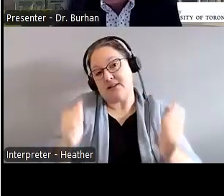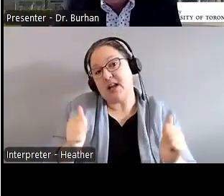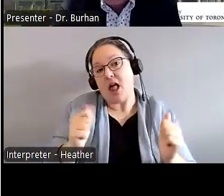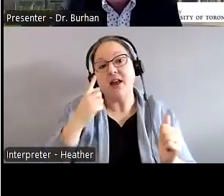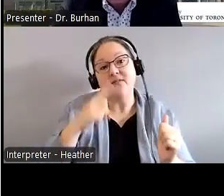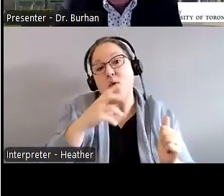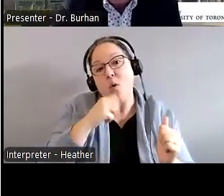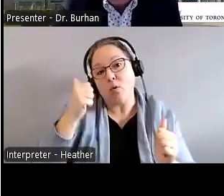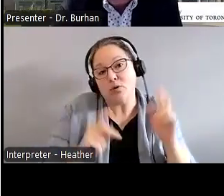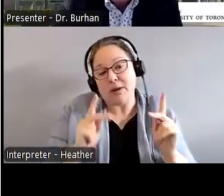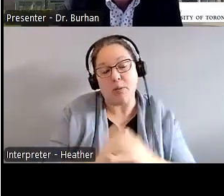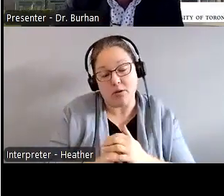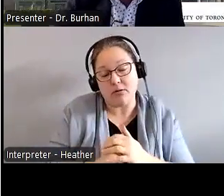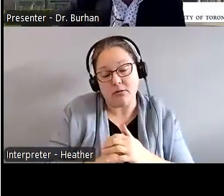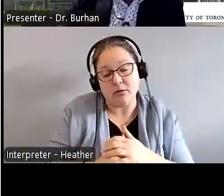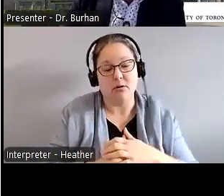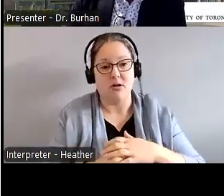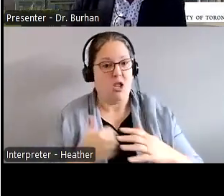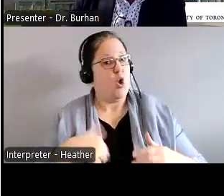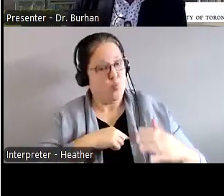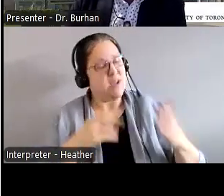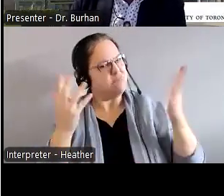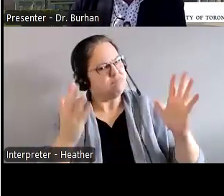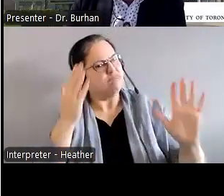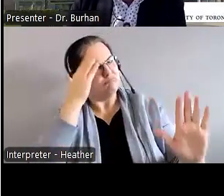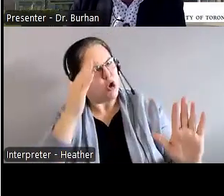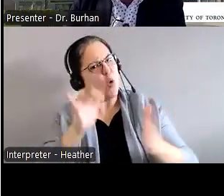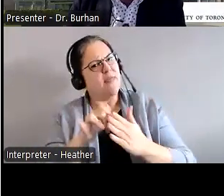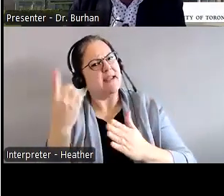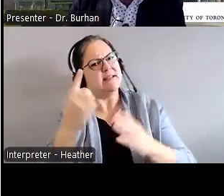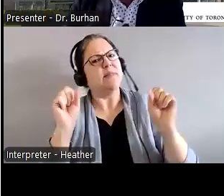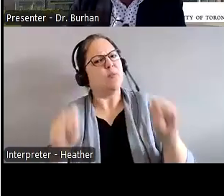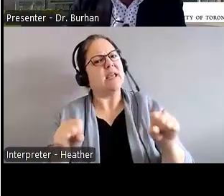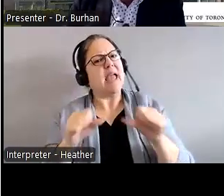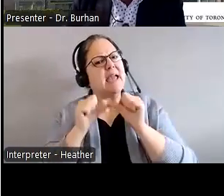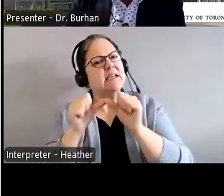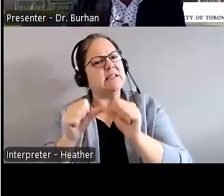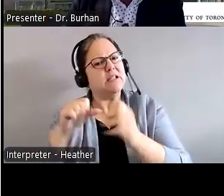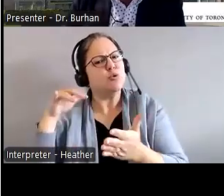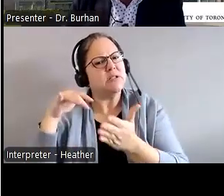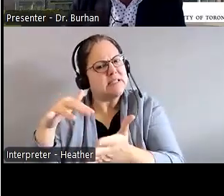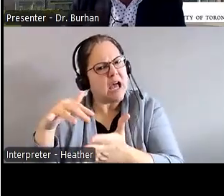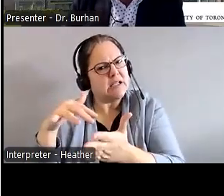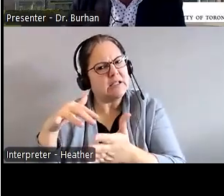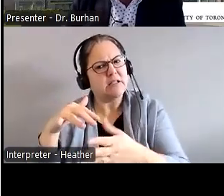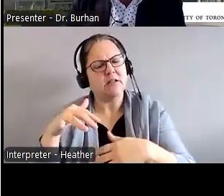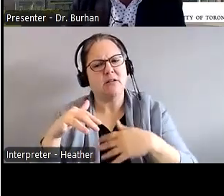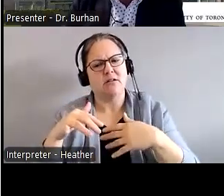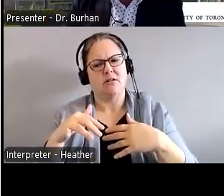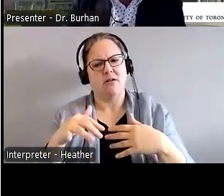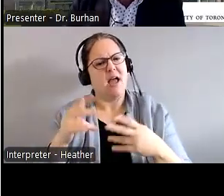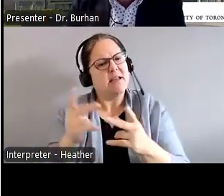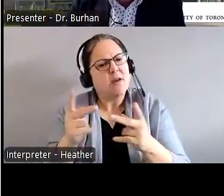adults. So we have now established that this is something that we can continue to pursue as a marker of